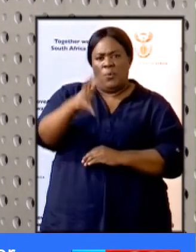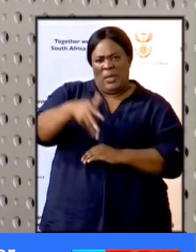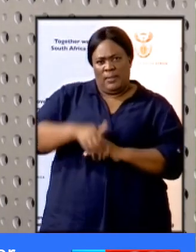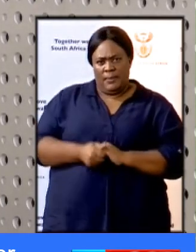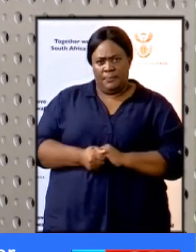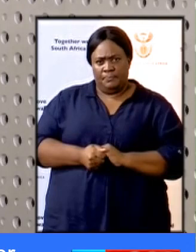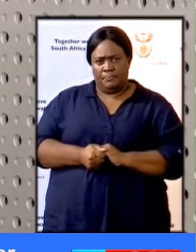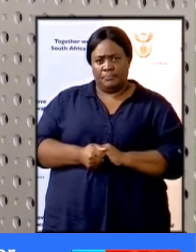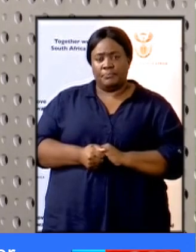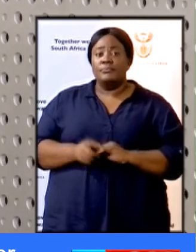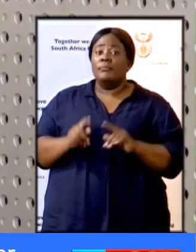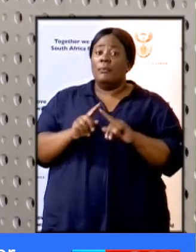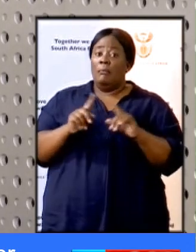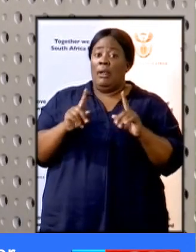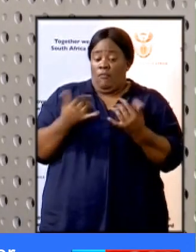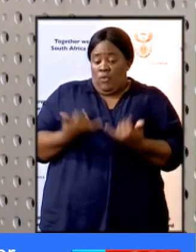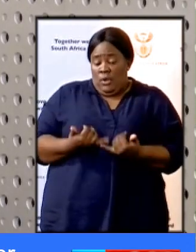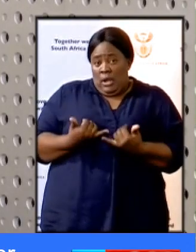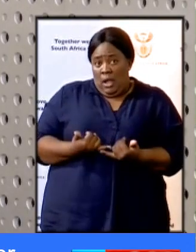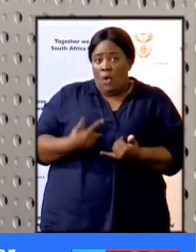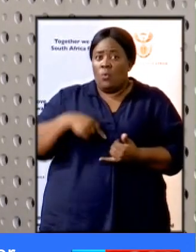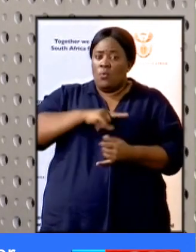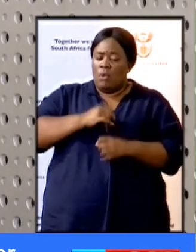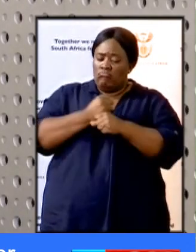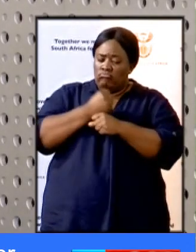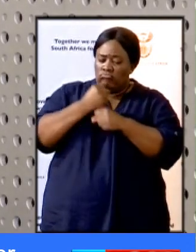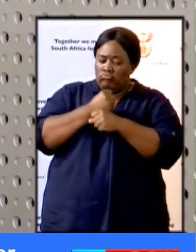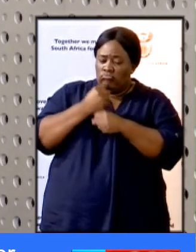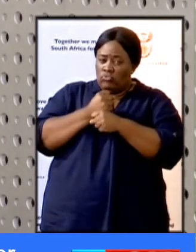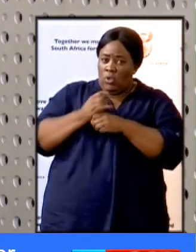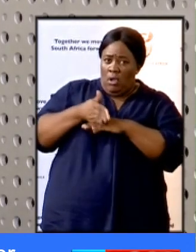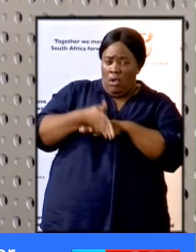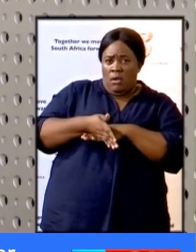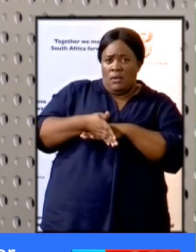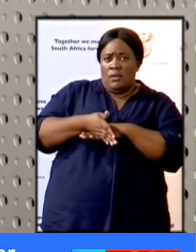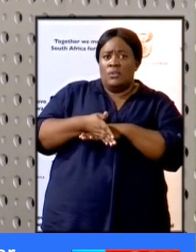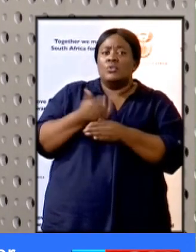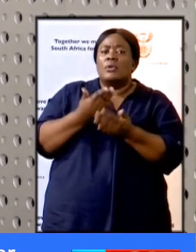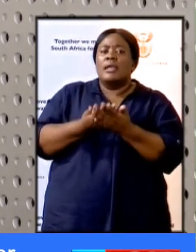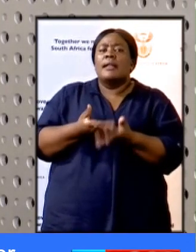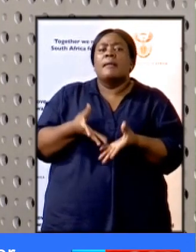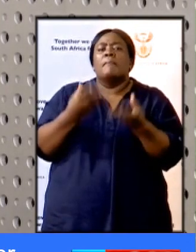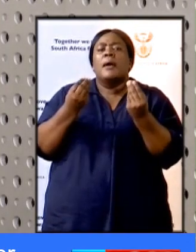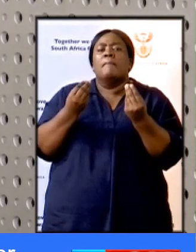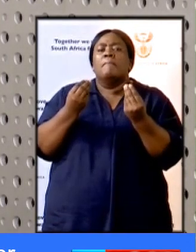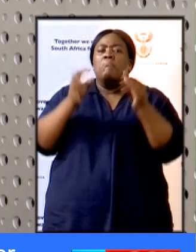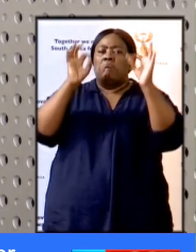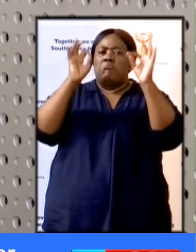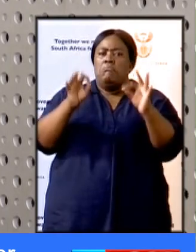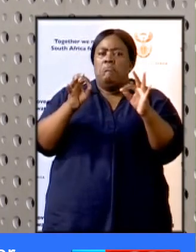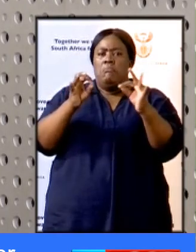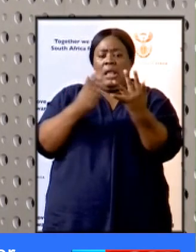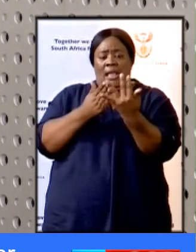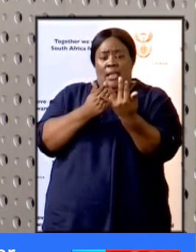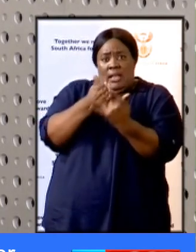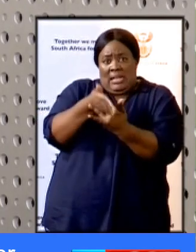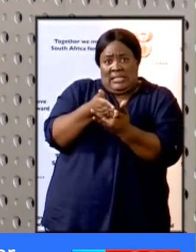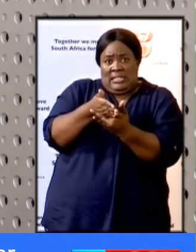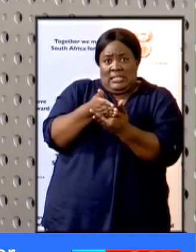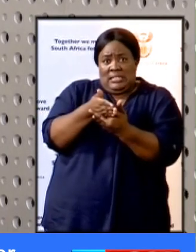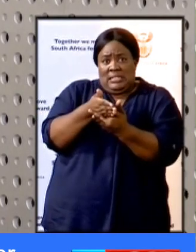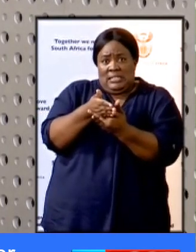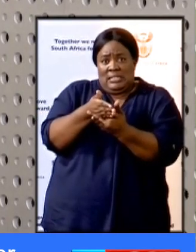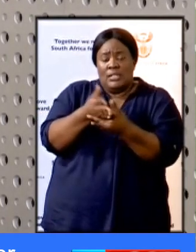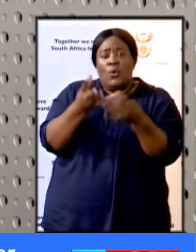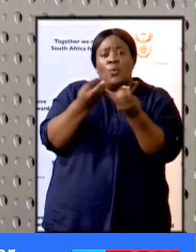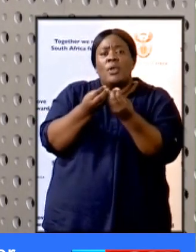In the meantime, also, we are working hard to secure a universal access deal with the